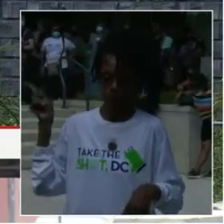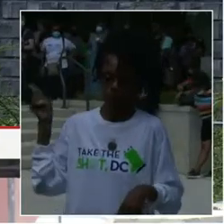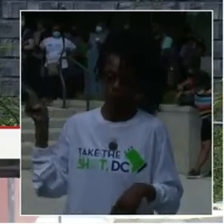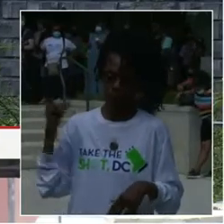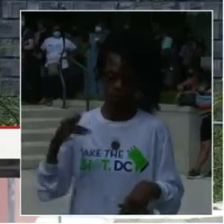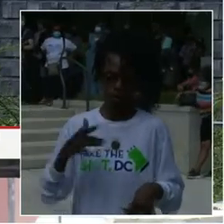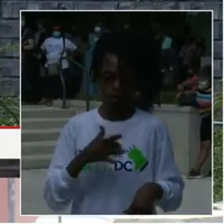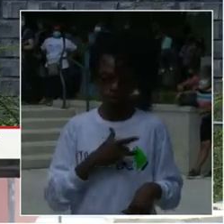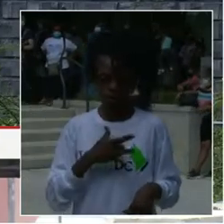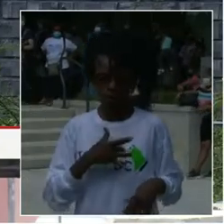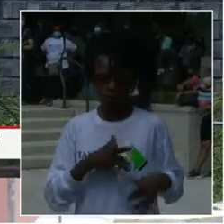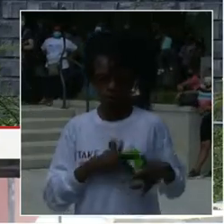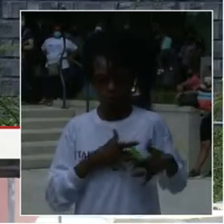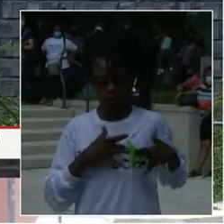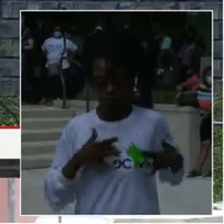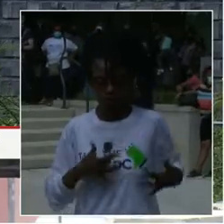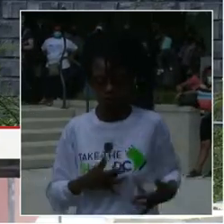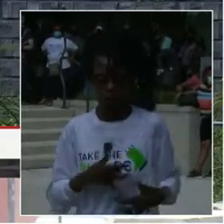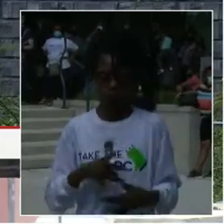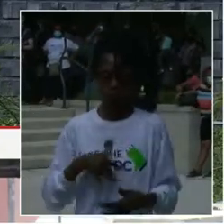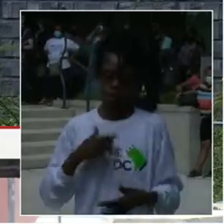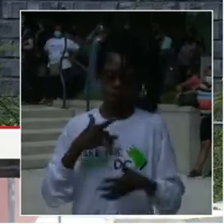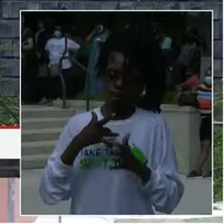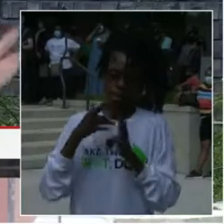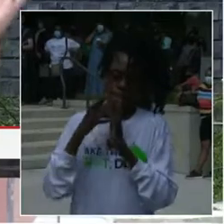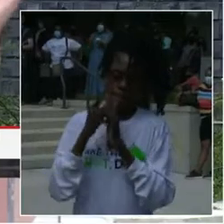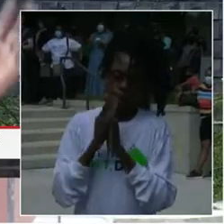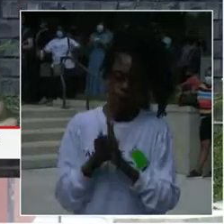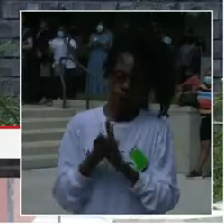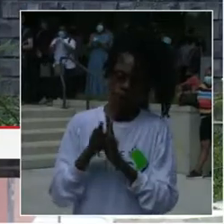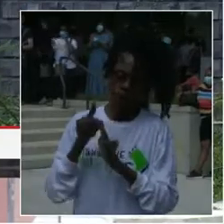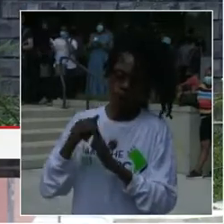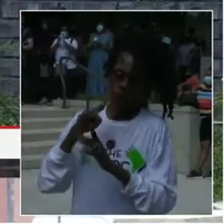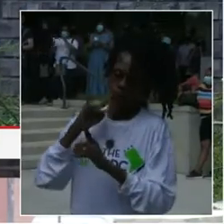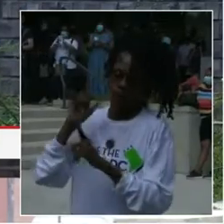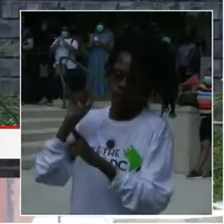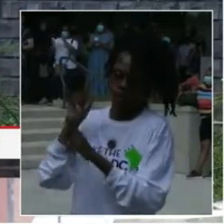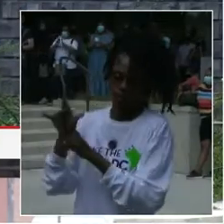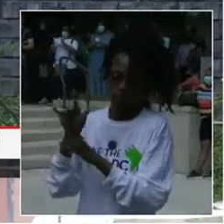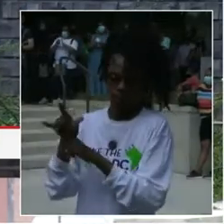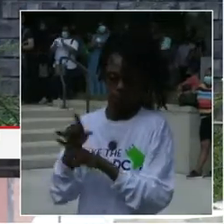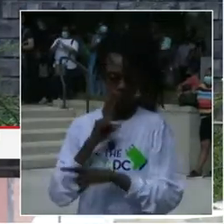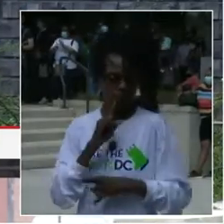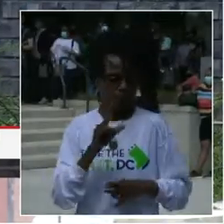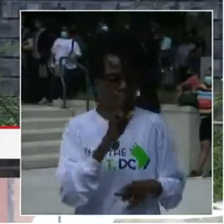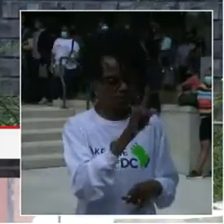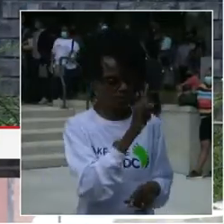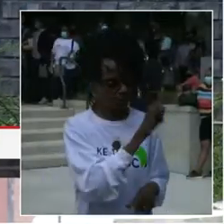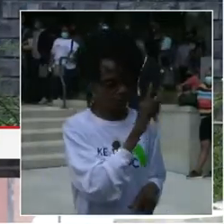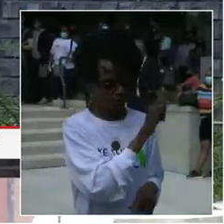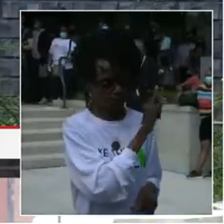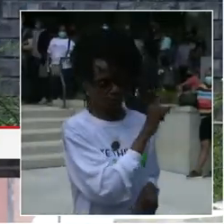for me, as you can see. Sorry about this. I love you too, guys. Thank you.